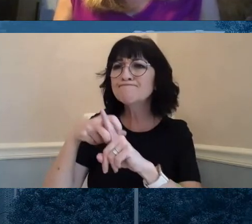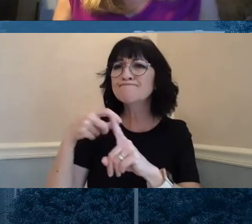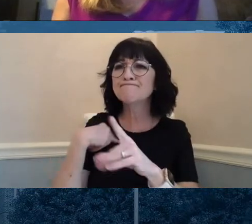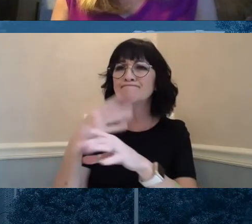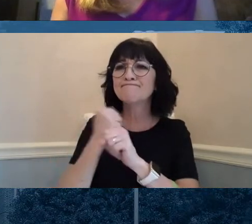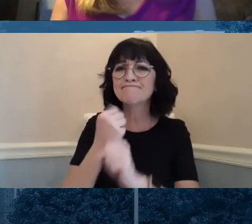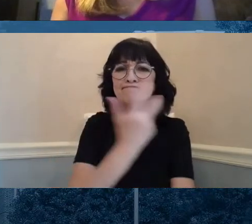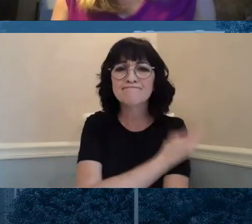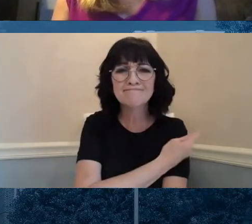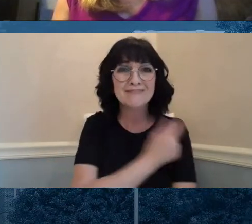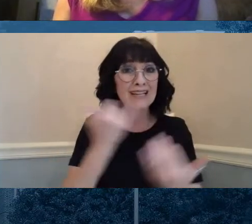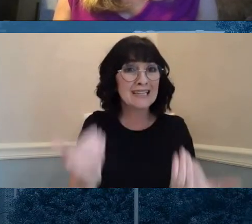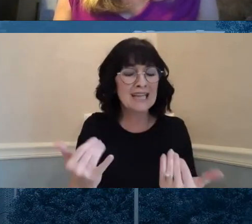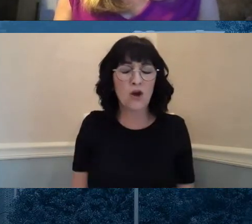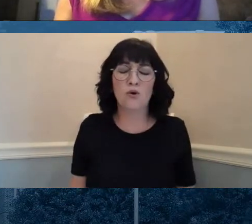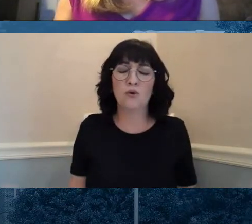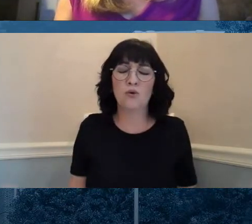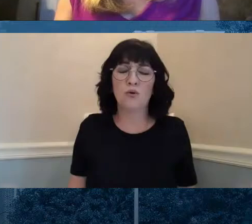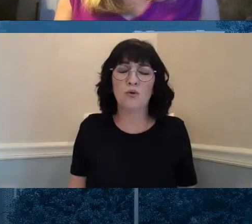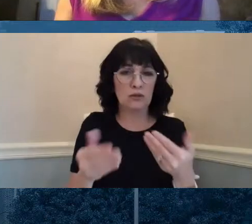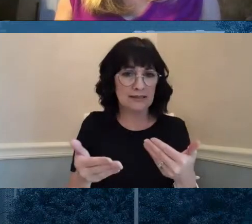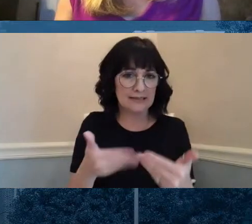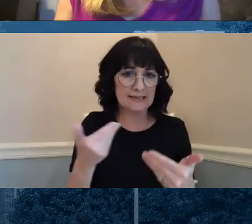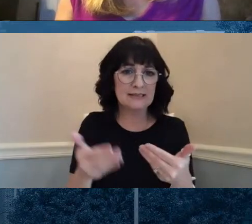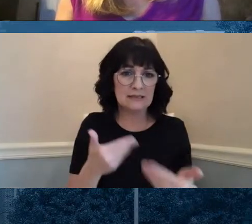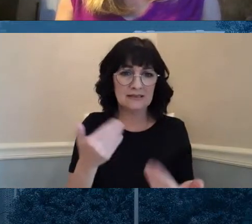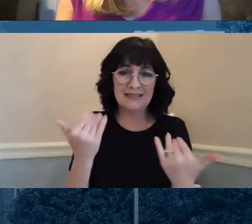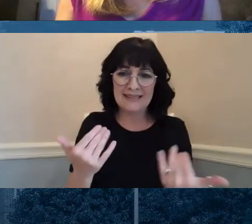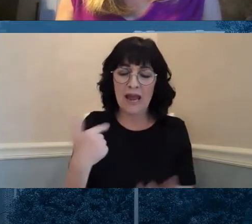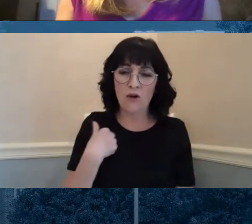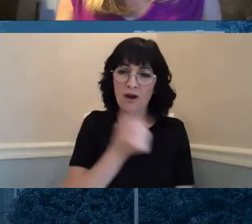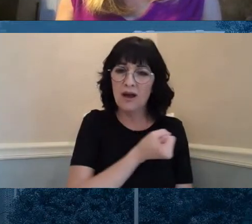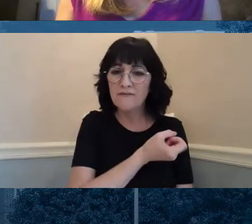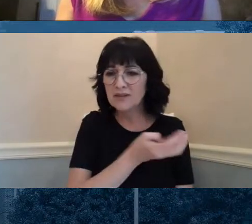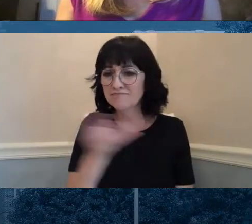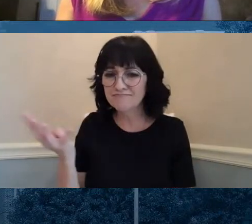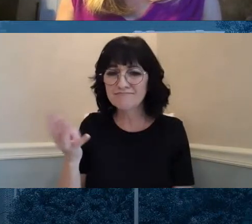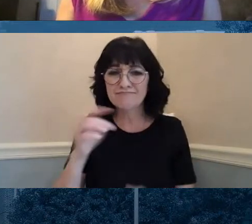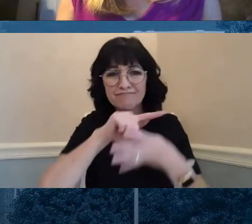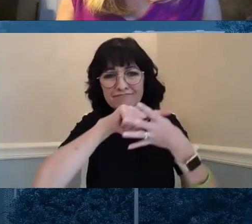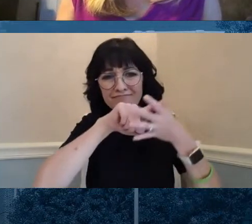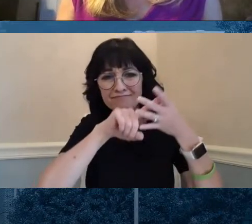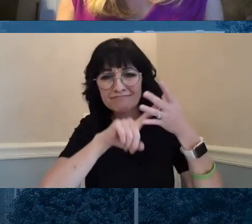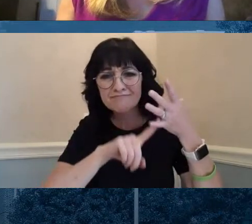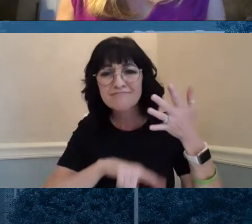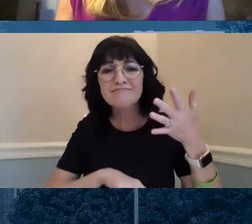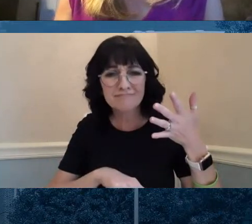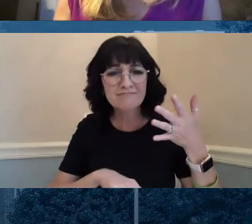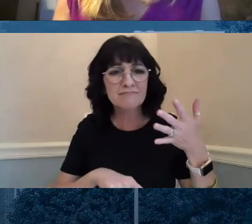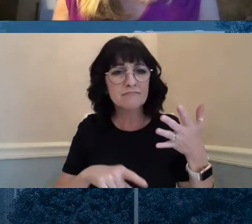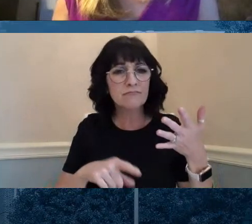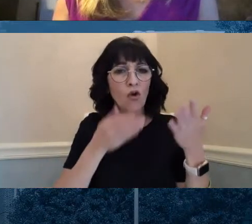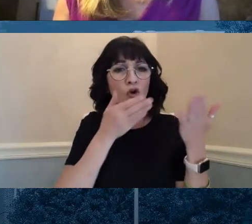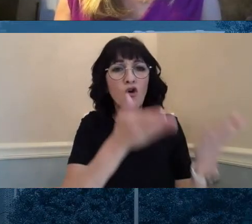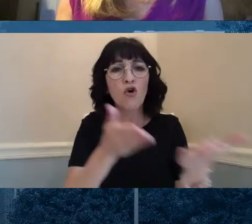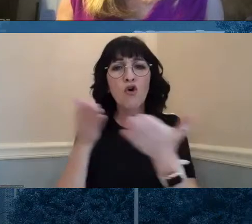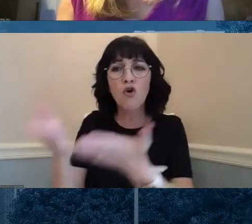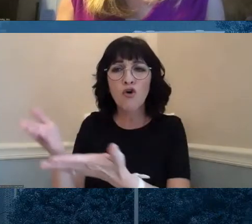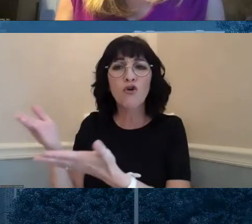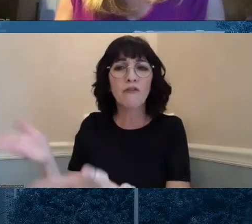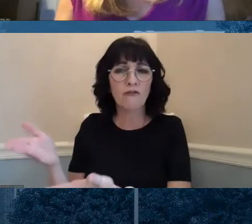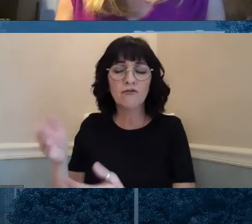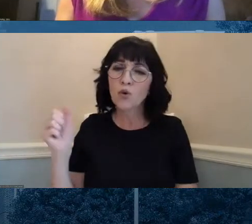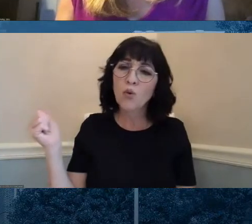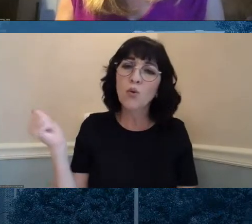we now have a number of state-run vaccination opportunities that have been offered to everyone on the waiting